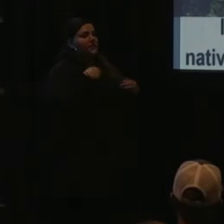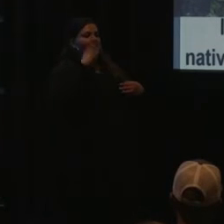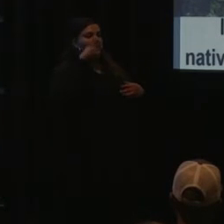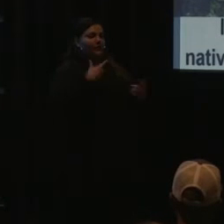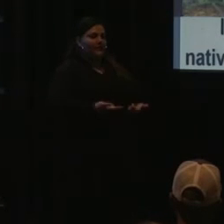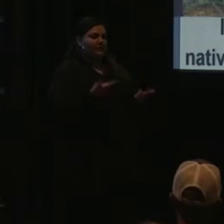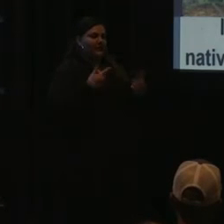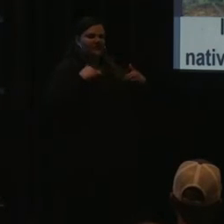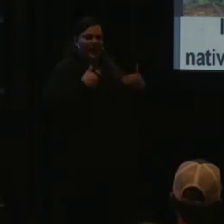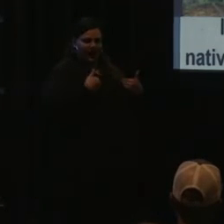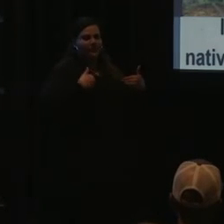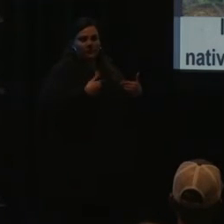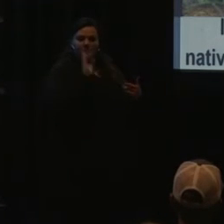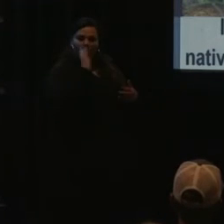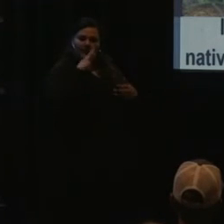benefits.